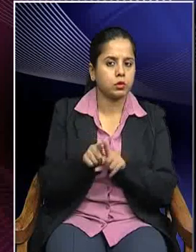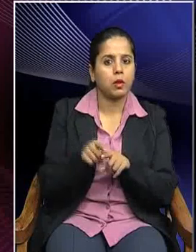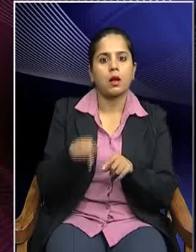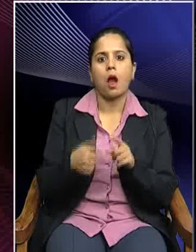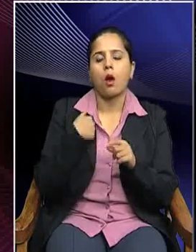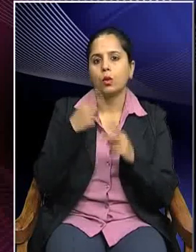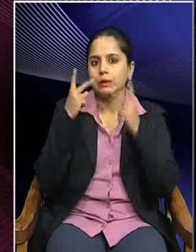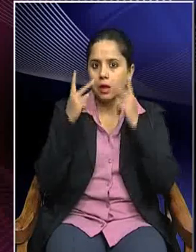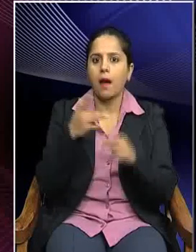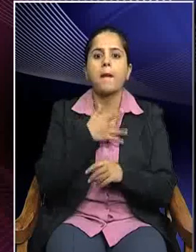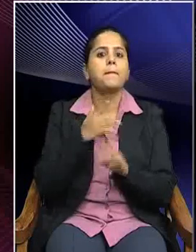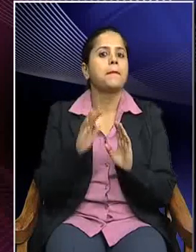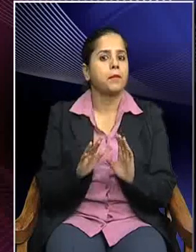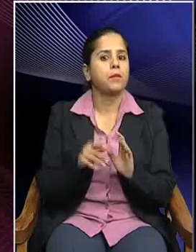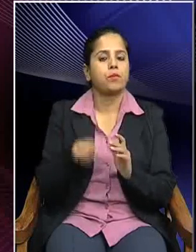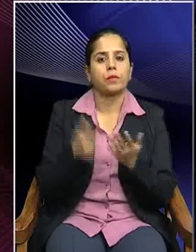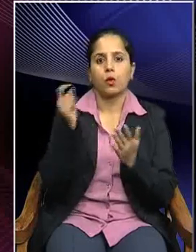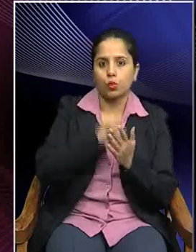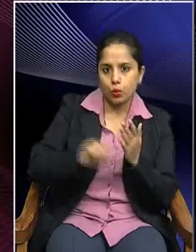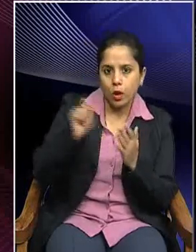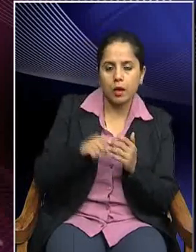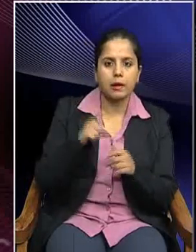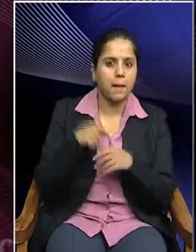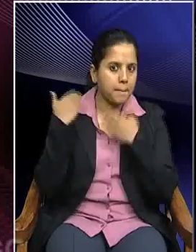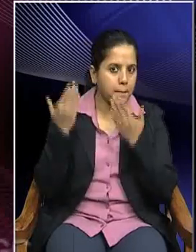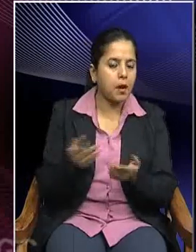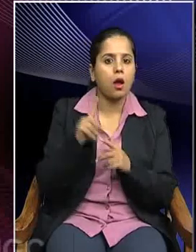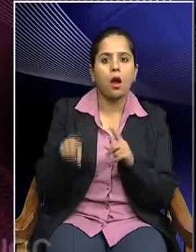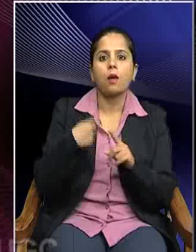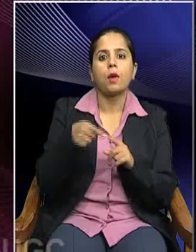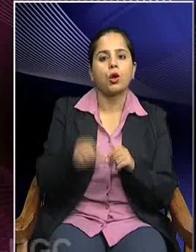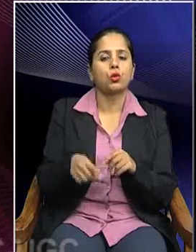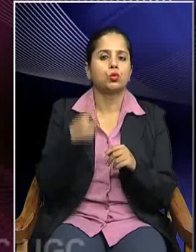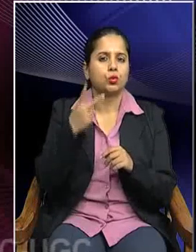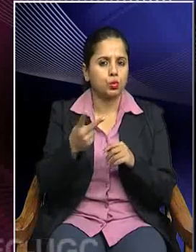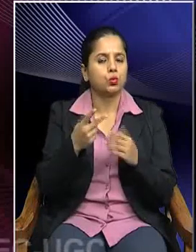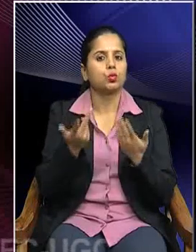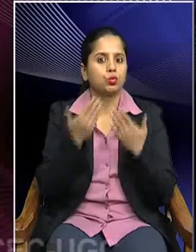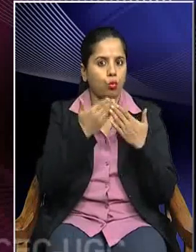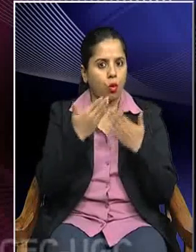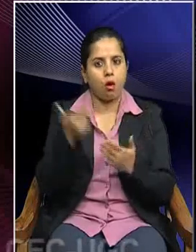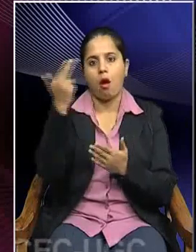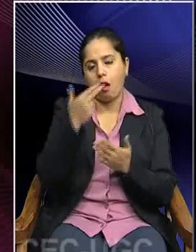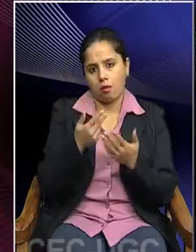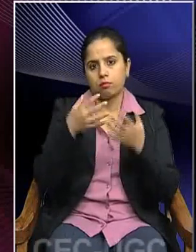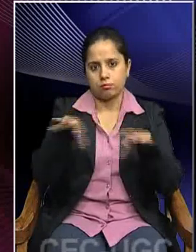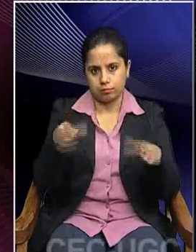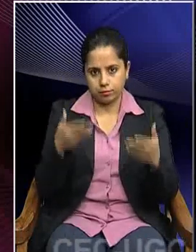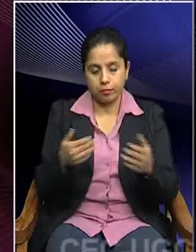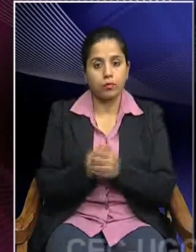to see in terms of writings over a period of time about these two schools of art.